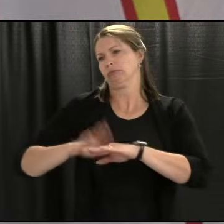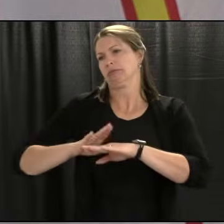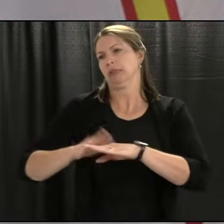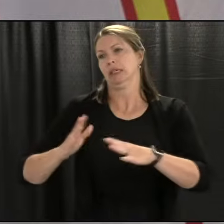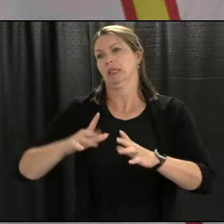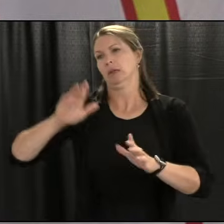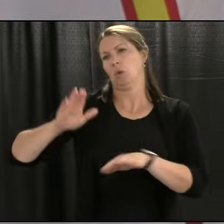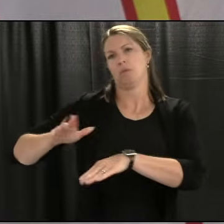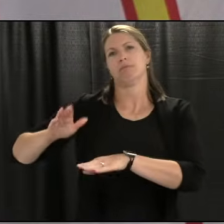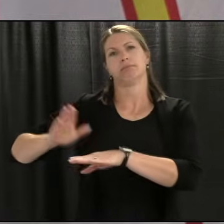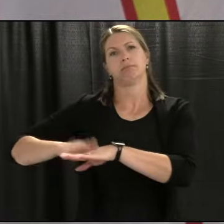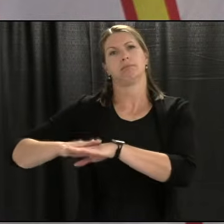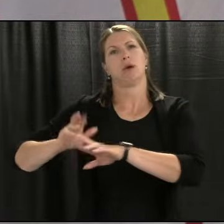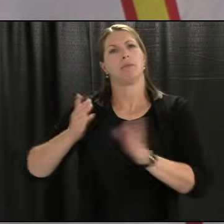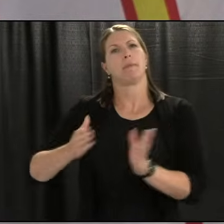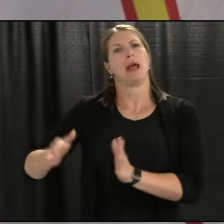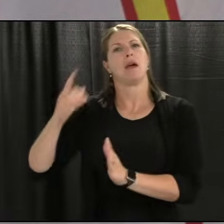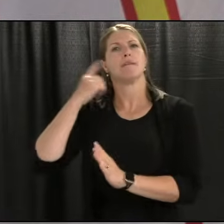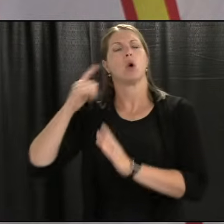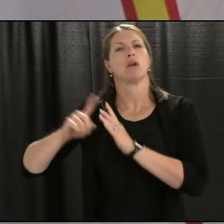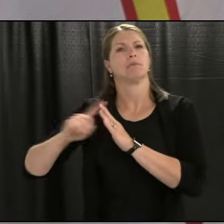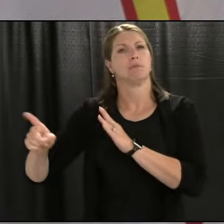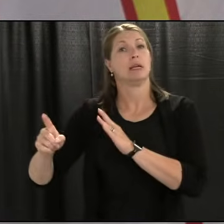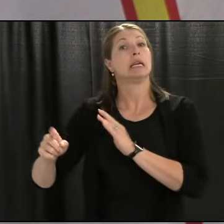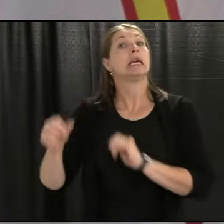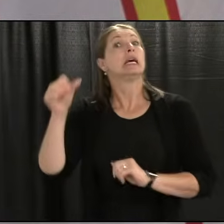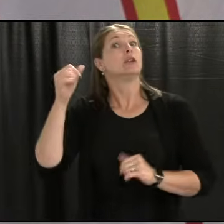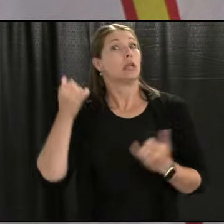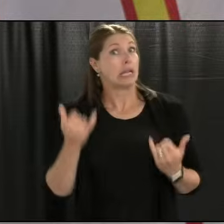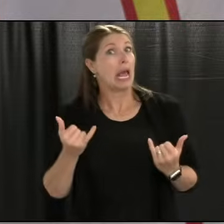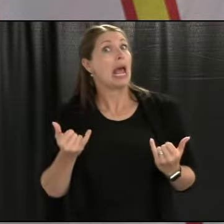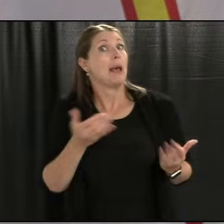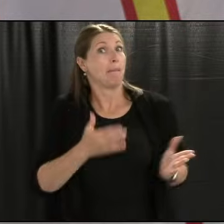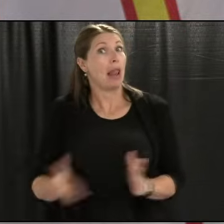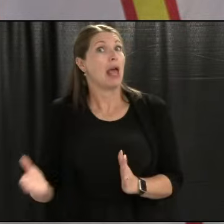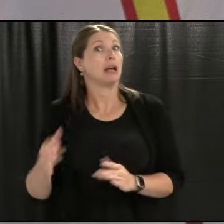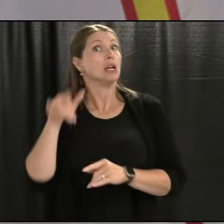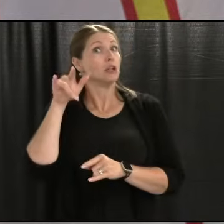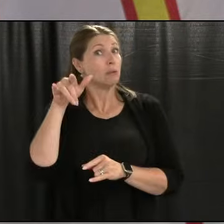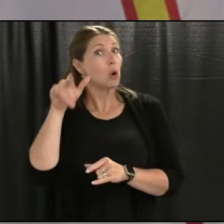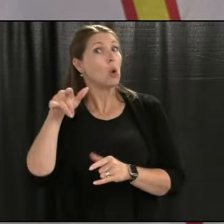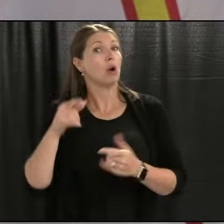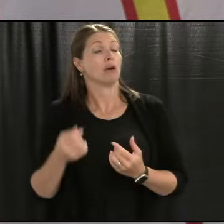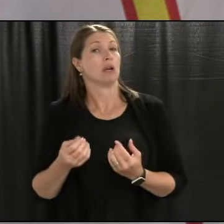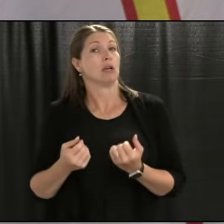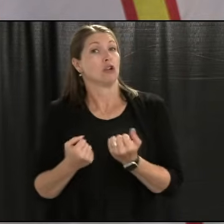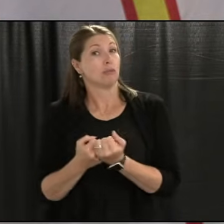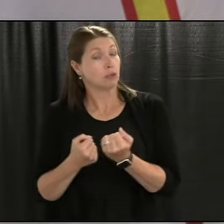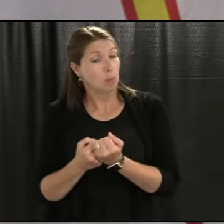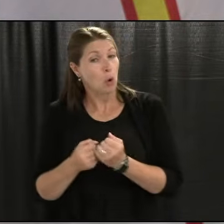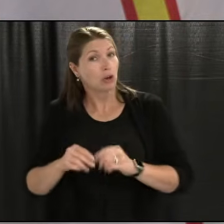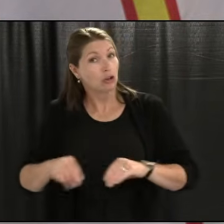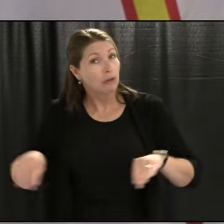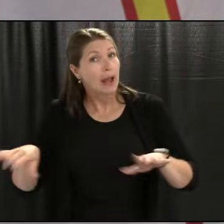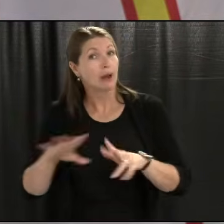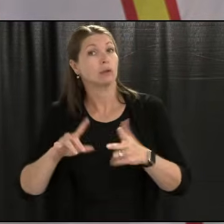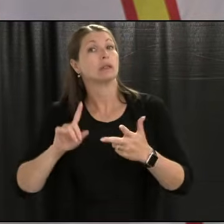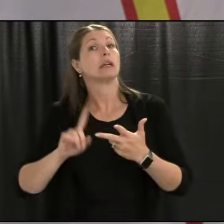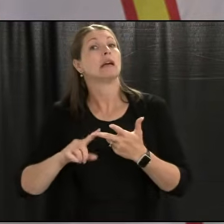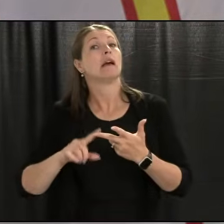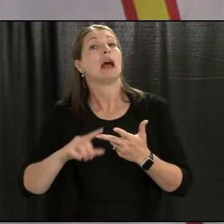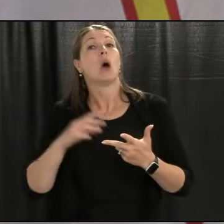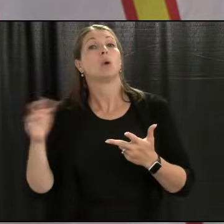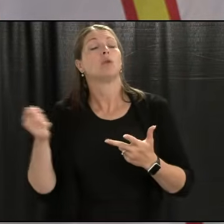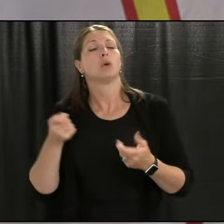and the construction of further fuel breaks. And today's plan will be air support, ground support, and the St. John's Regional